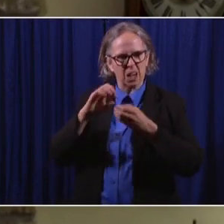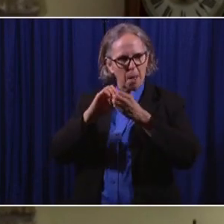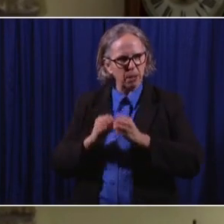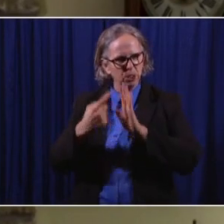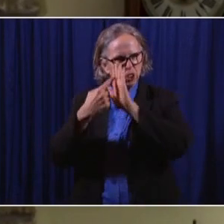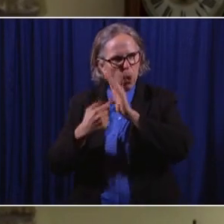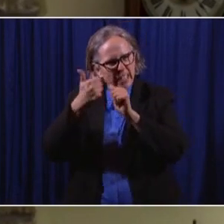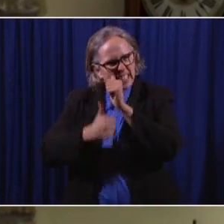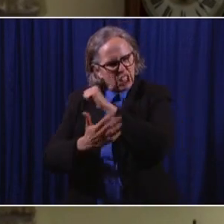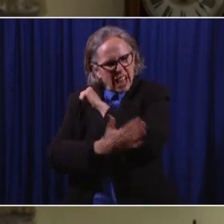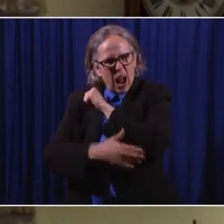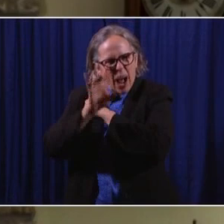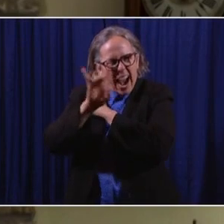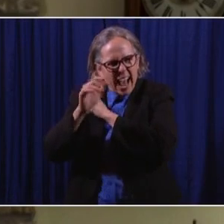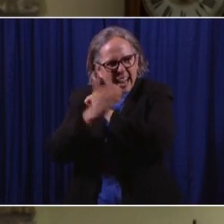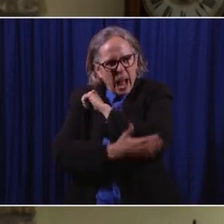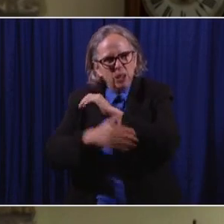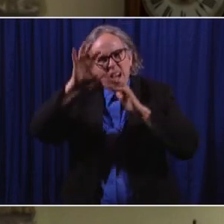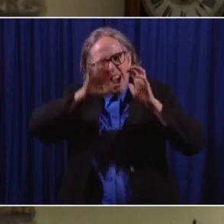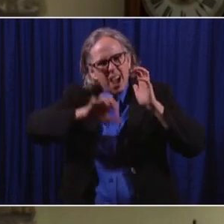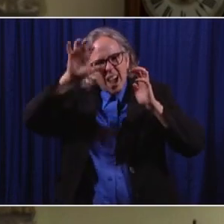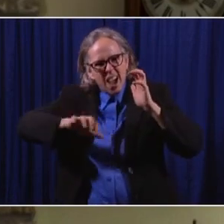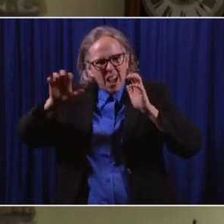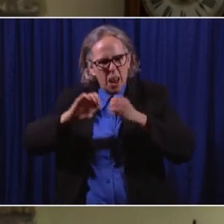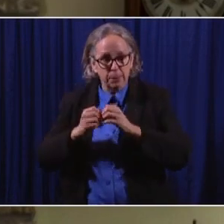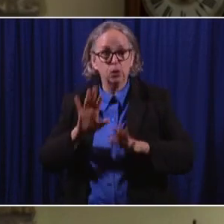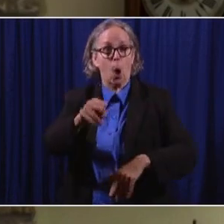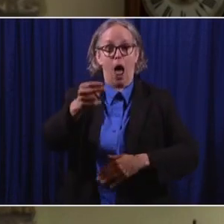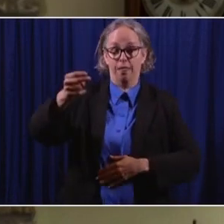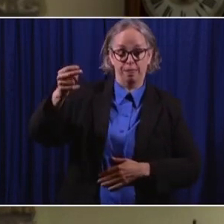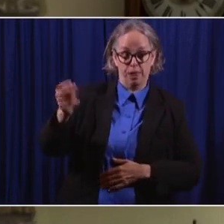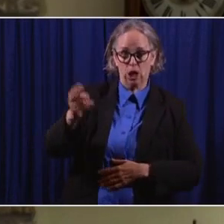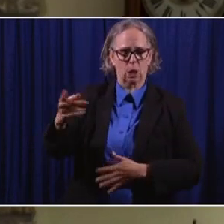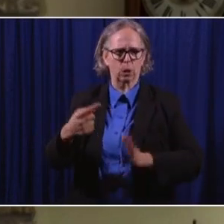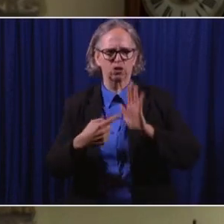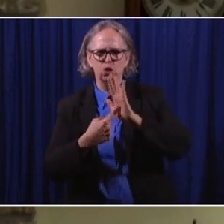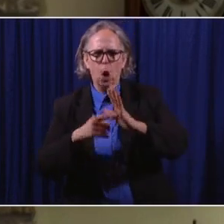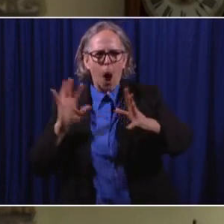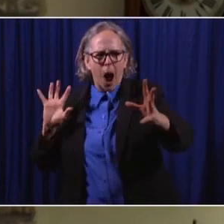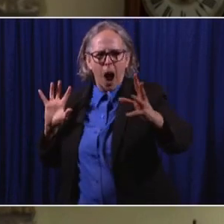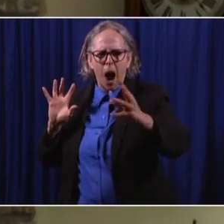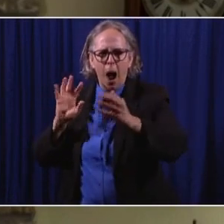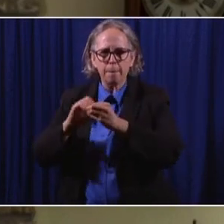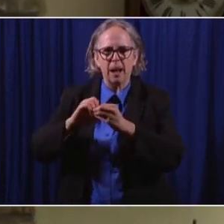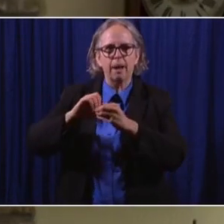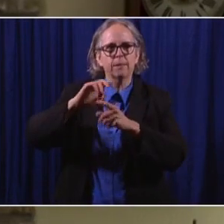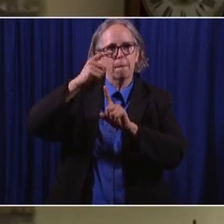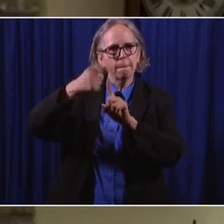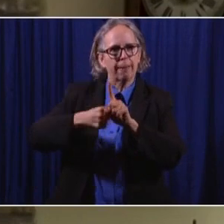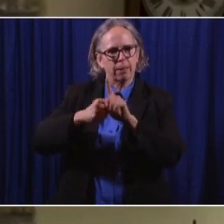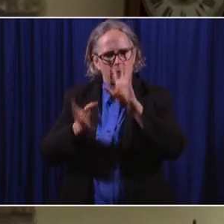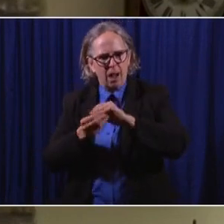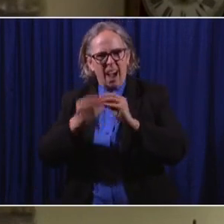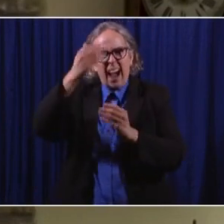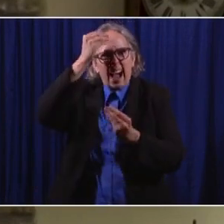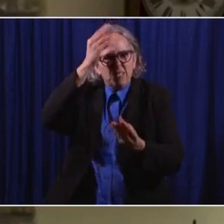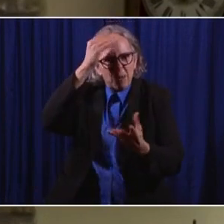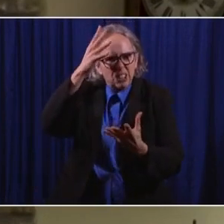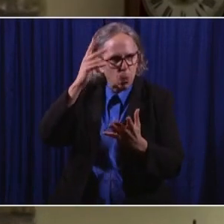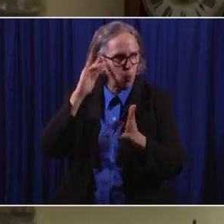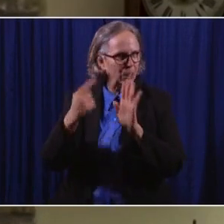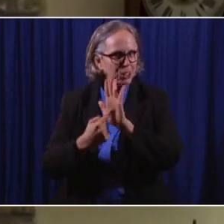some more data up. We're going to put for the month of September, how many people have been coming out with cases, that